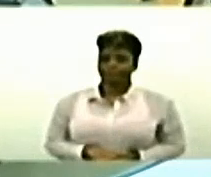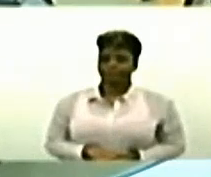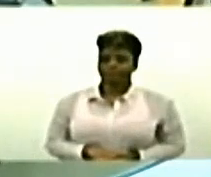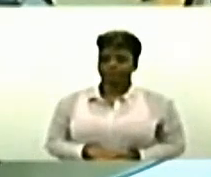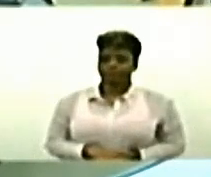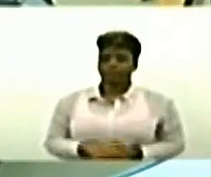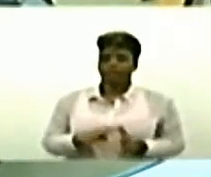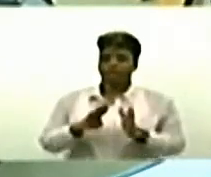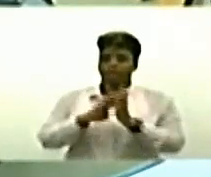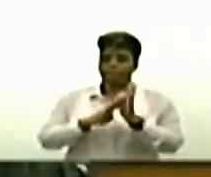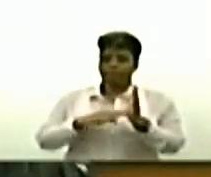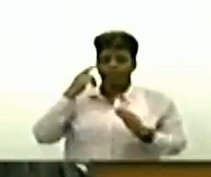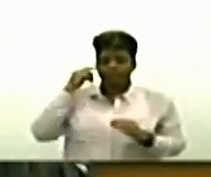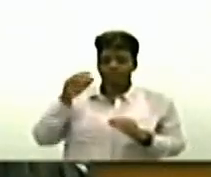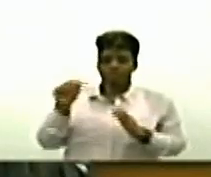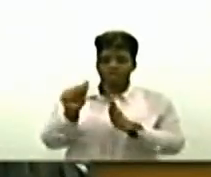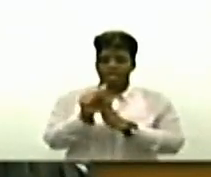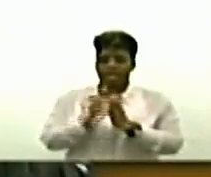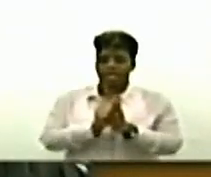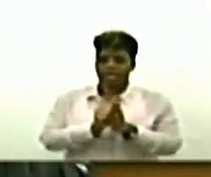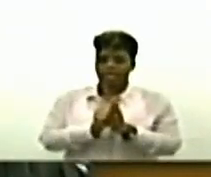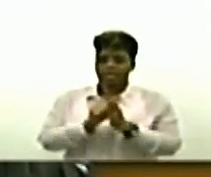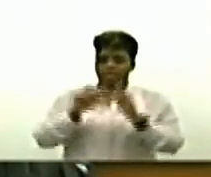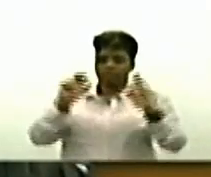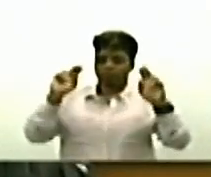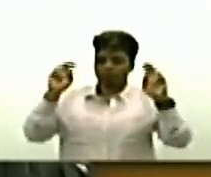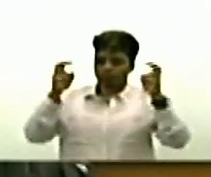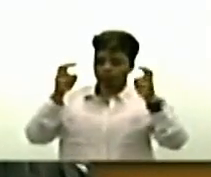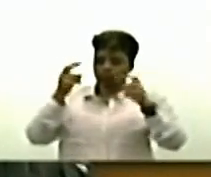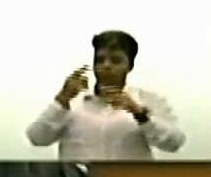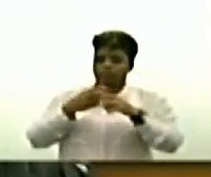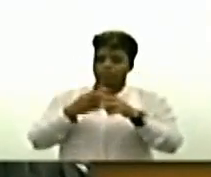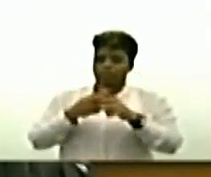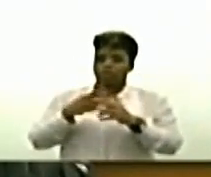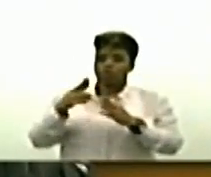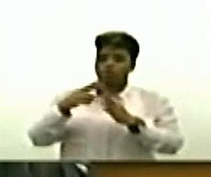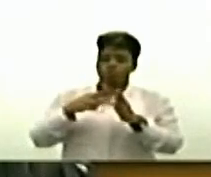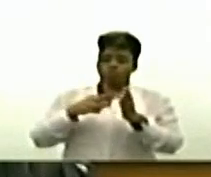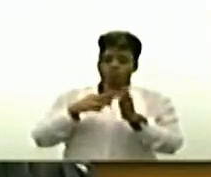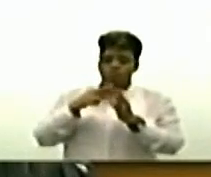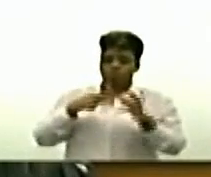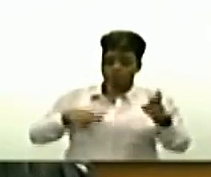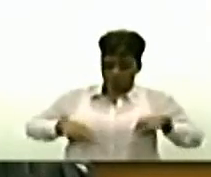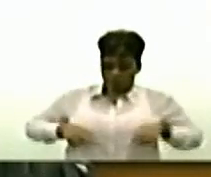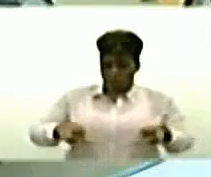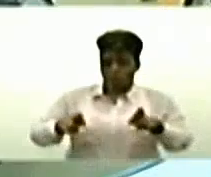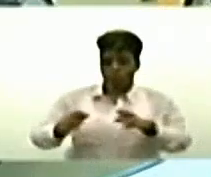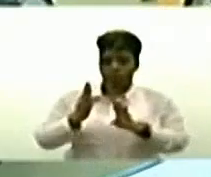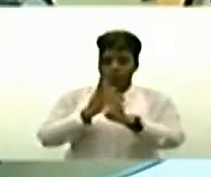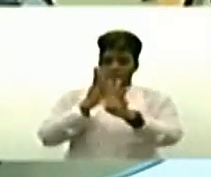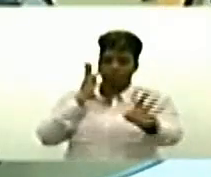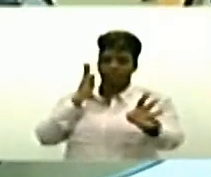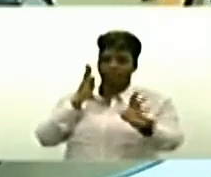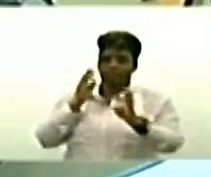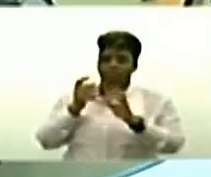A bill for an act shortly entitled Road Traffic Amendment Act 2018.